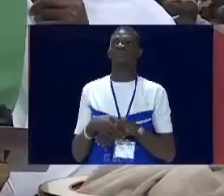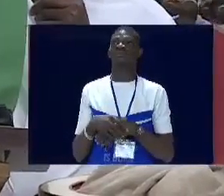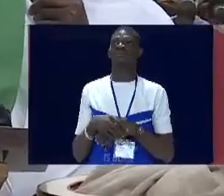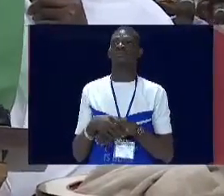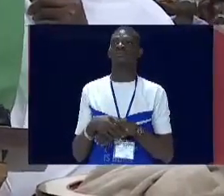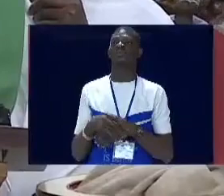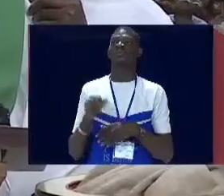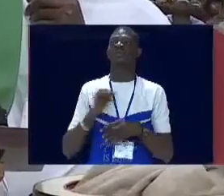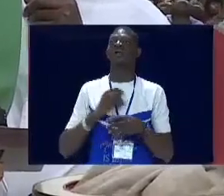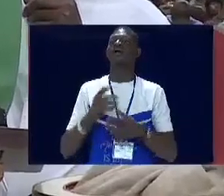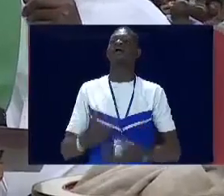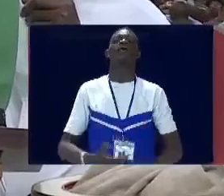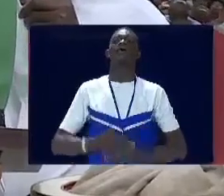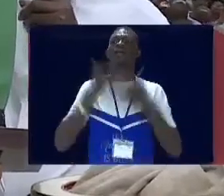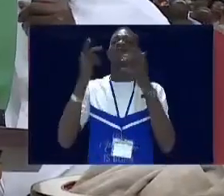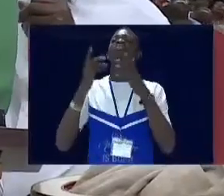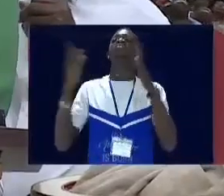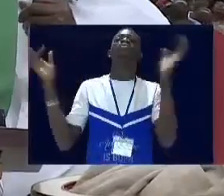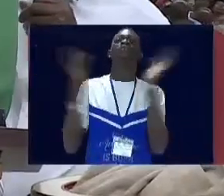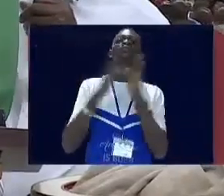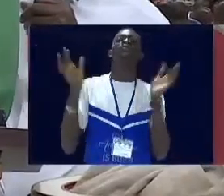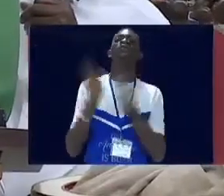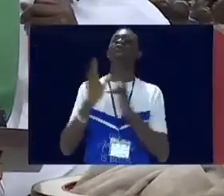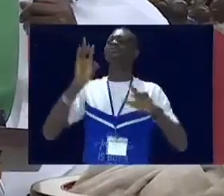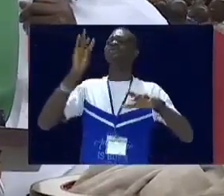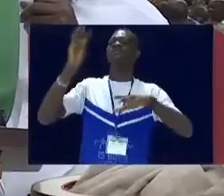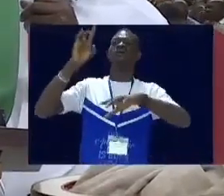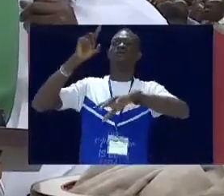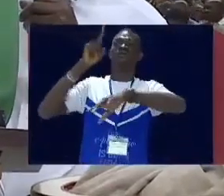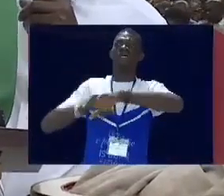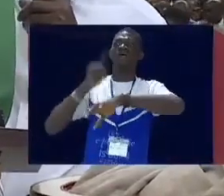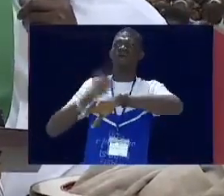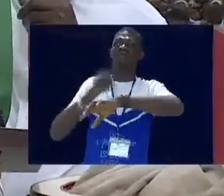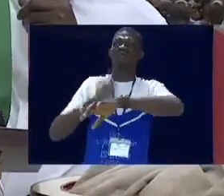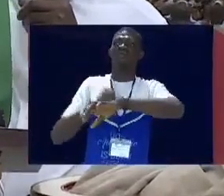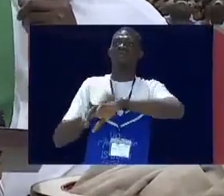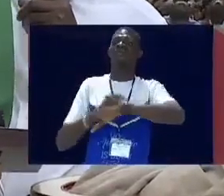and cry Jesus 7 times. And